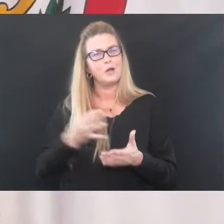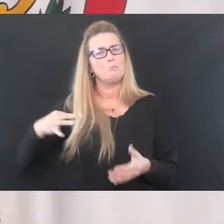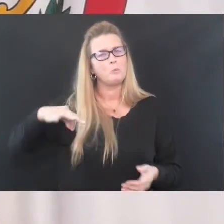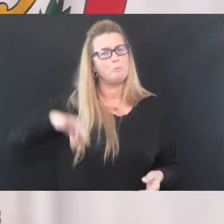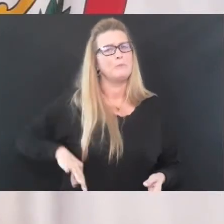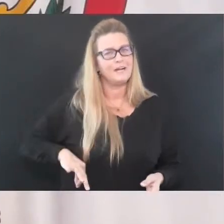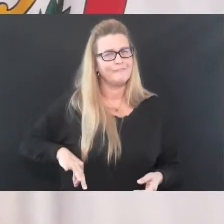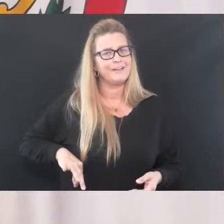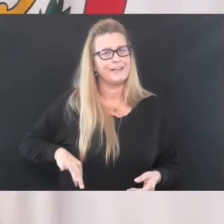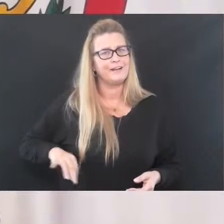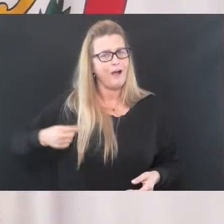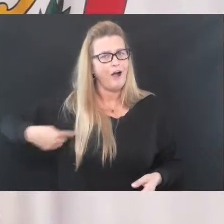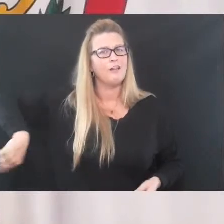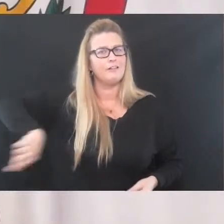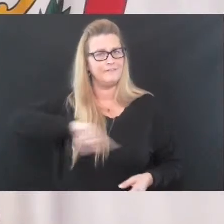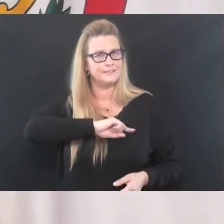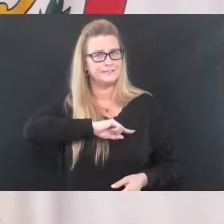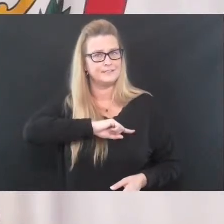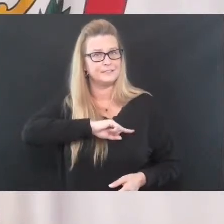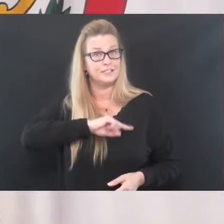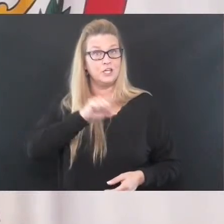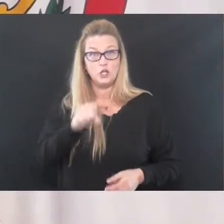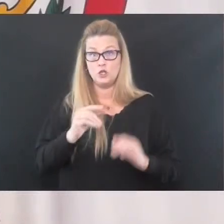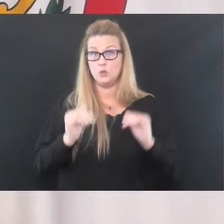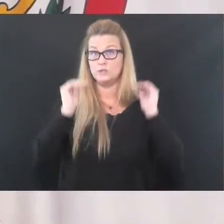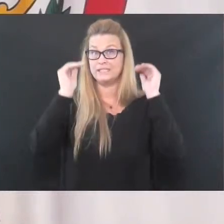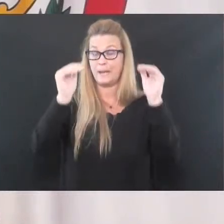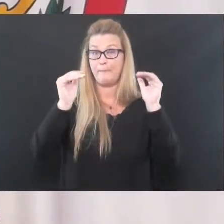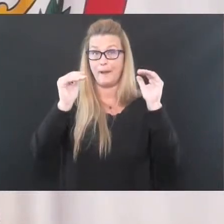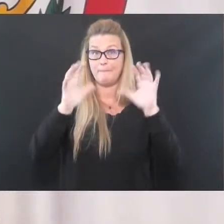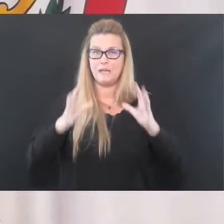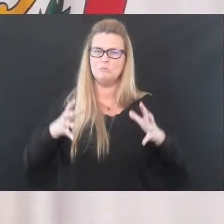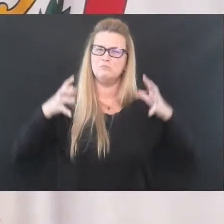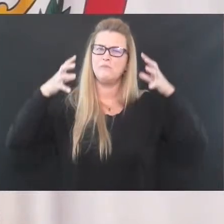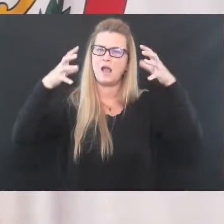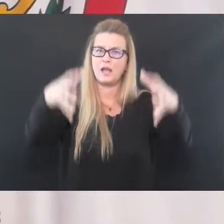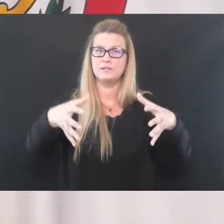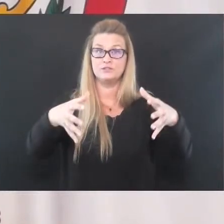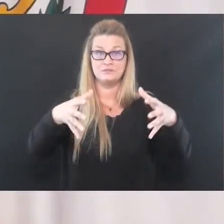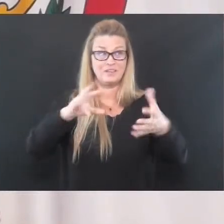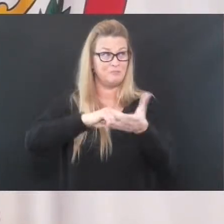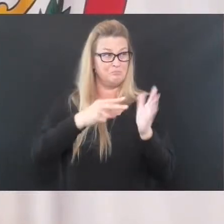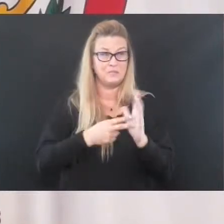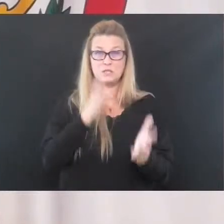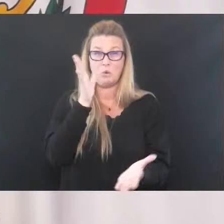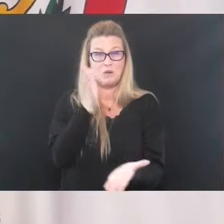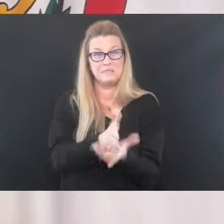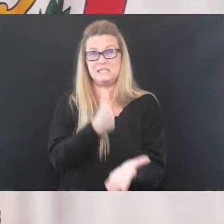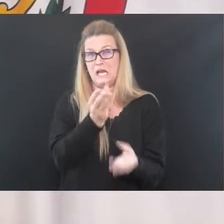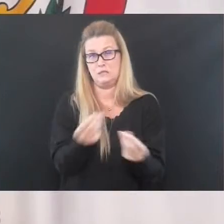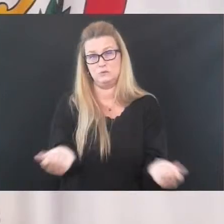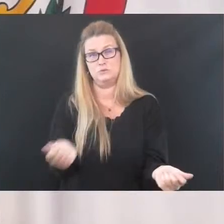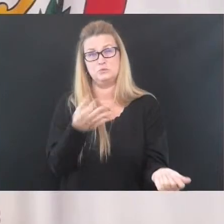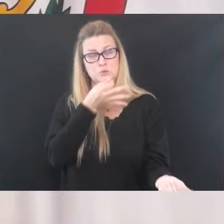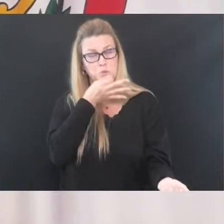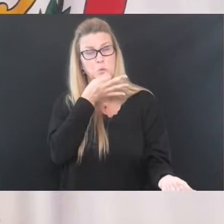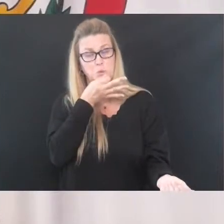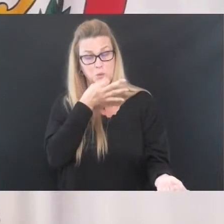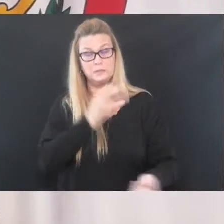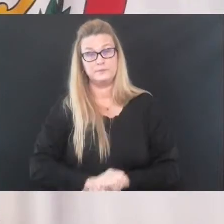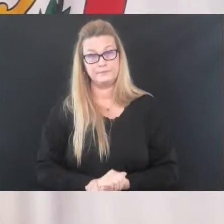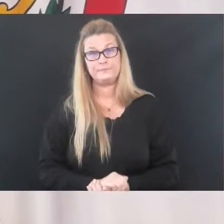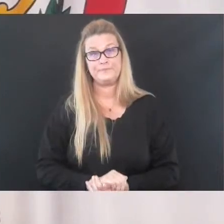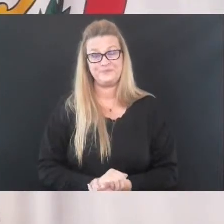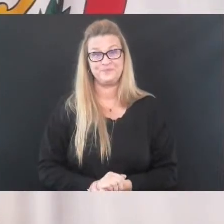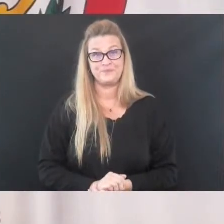nobody's business. If you step up in masses, we'll be done. We'll be done real soon. And